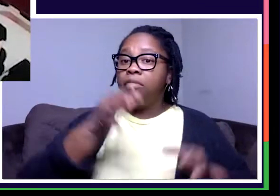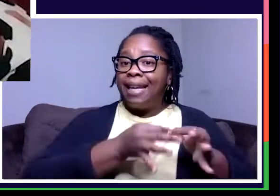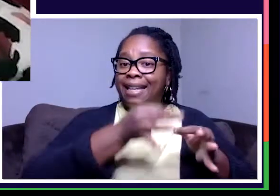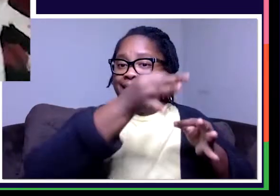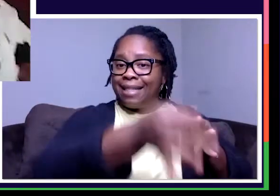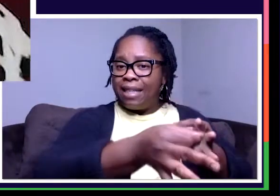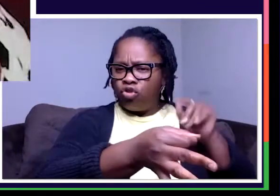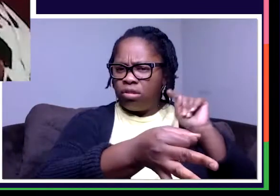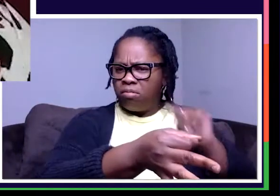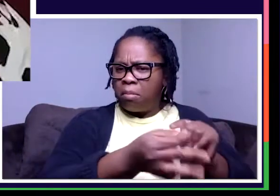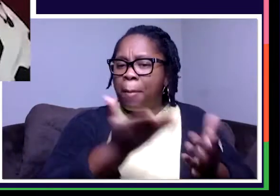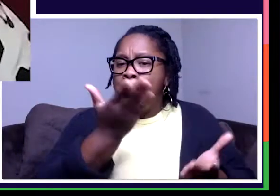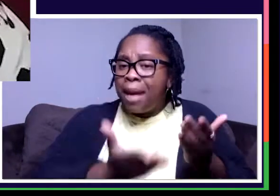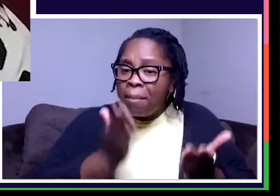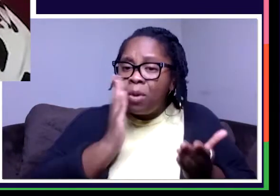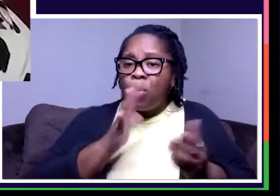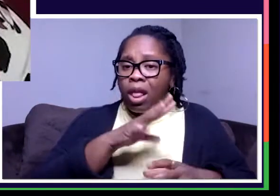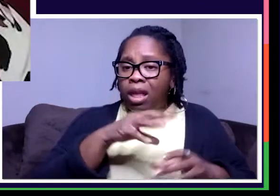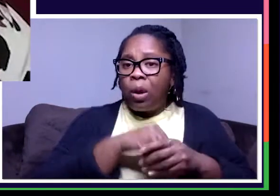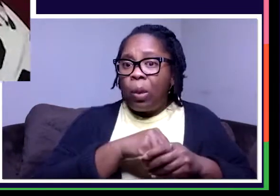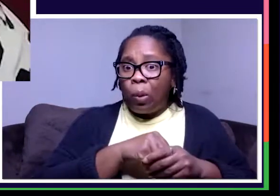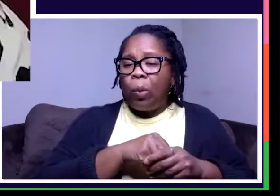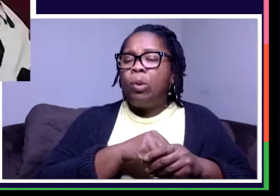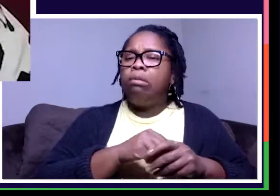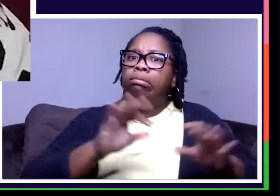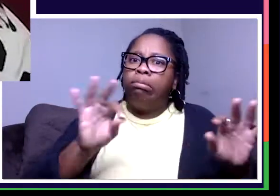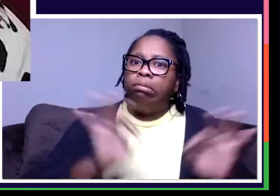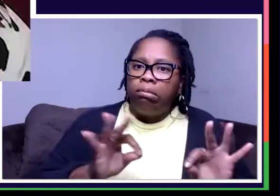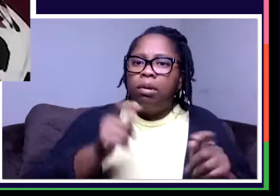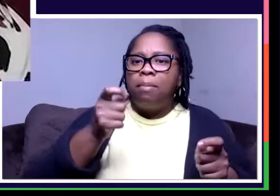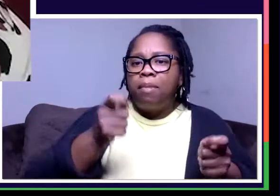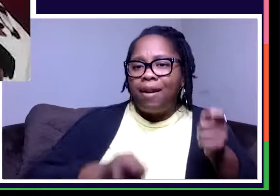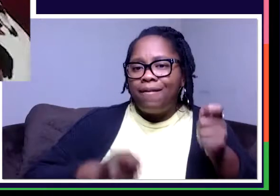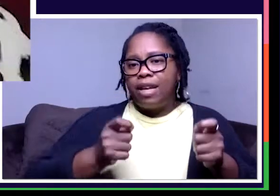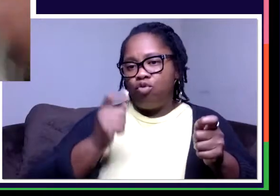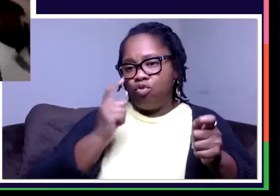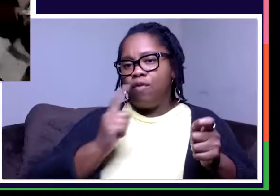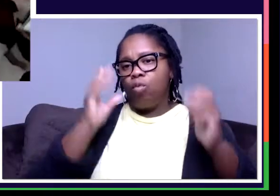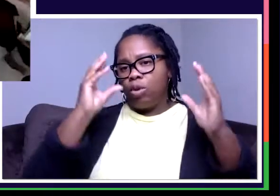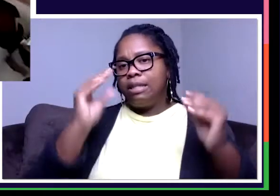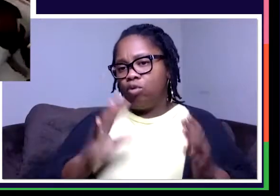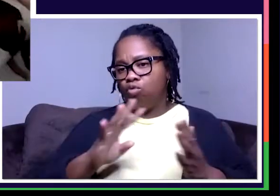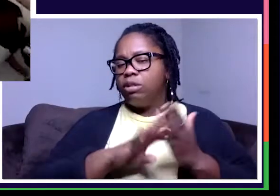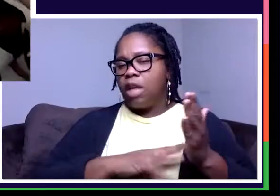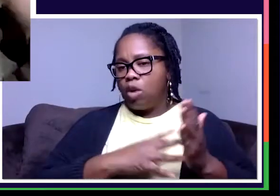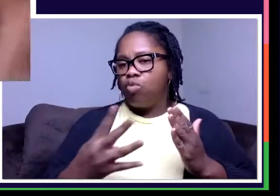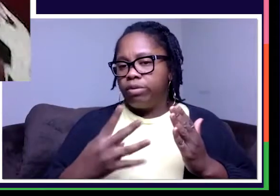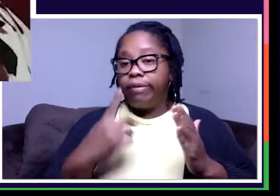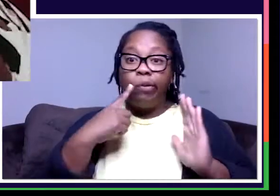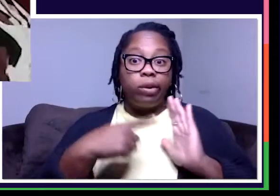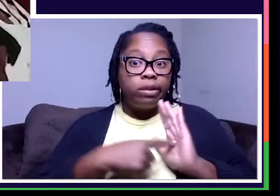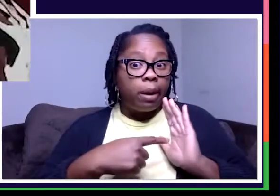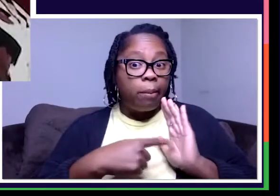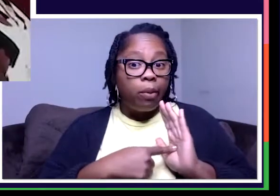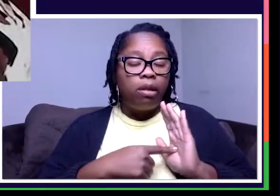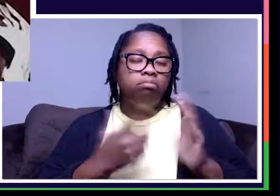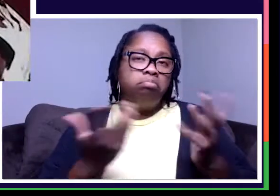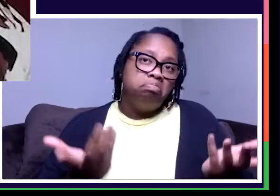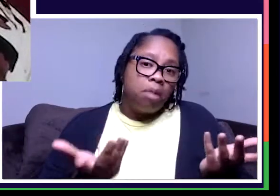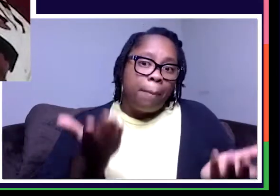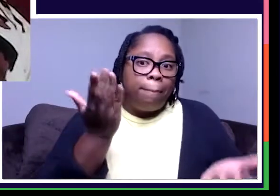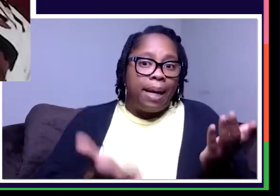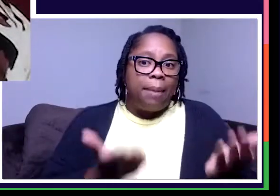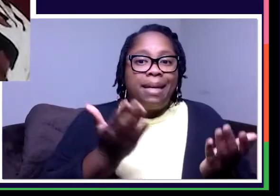regularly. An extension may include some minor modifications to the daily teacher schedules. Some of the things that